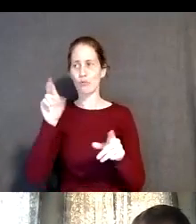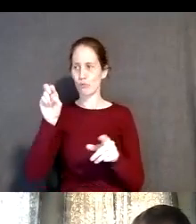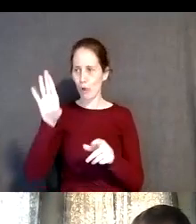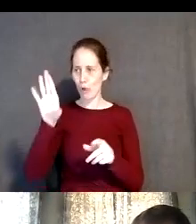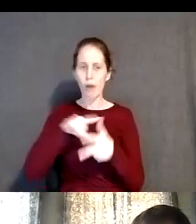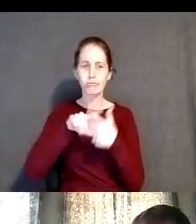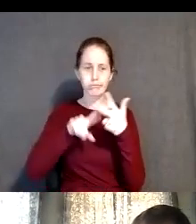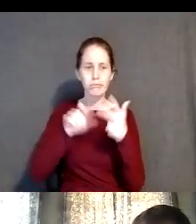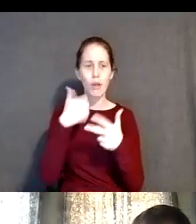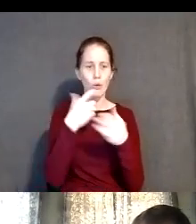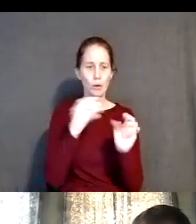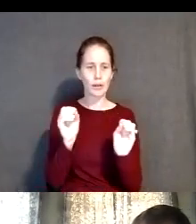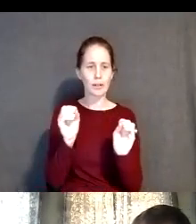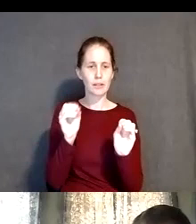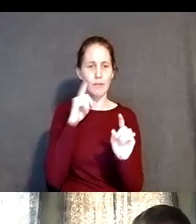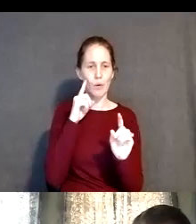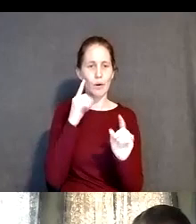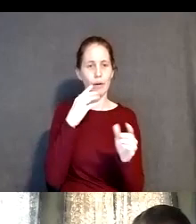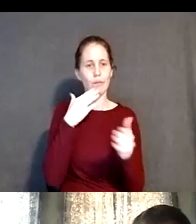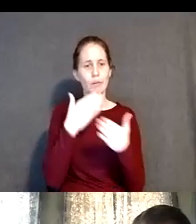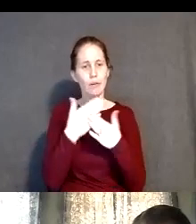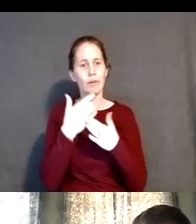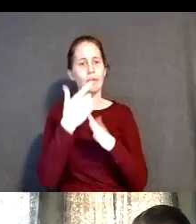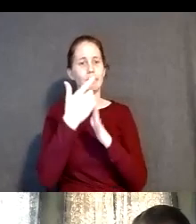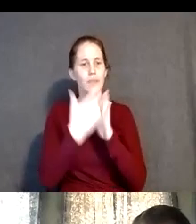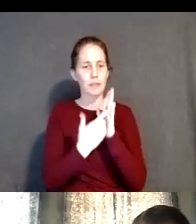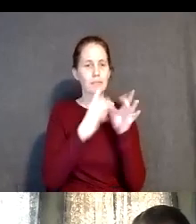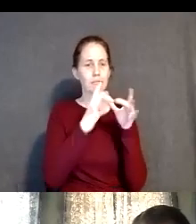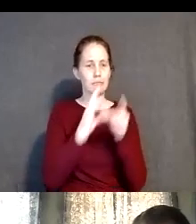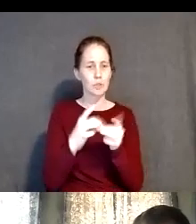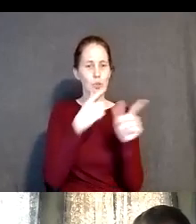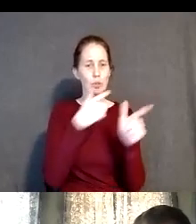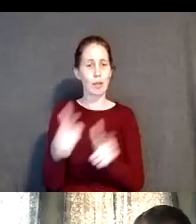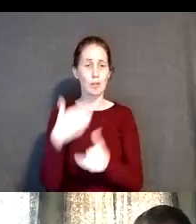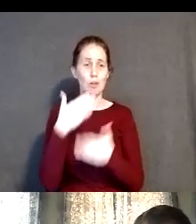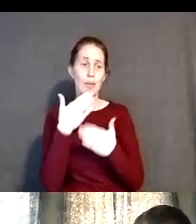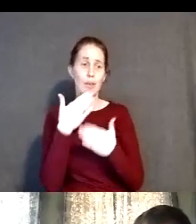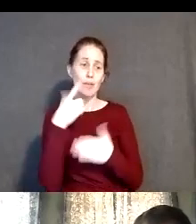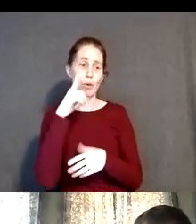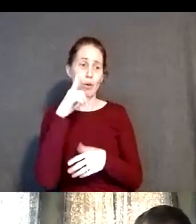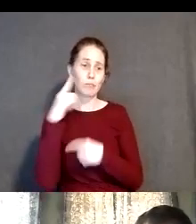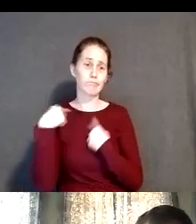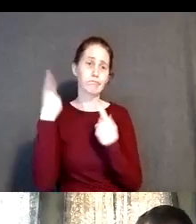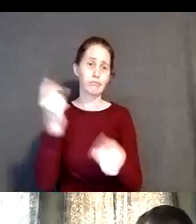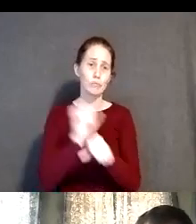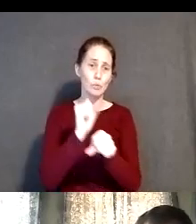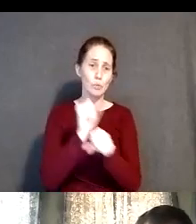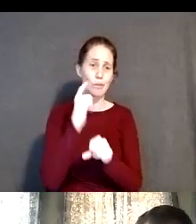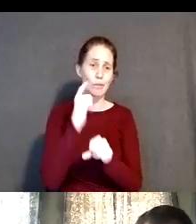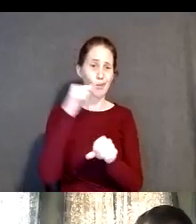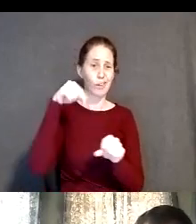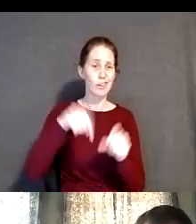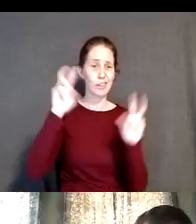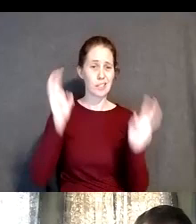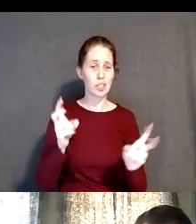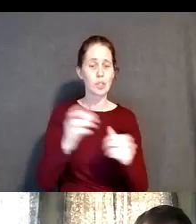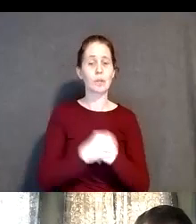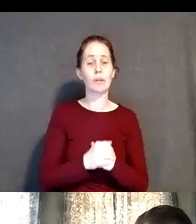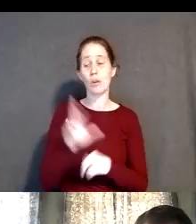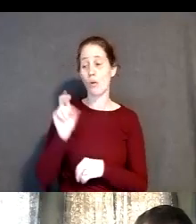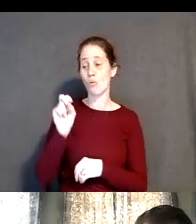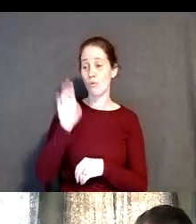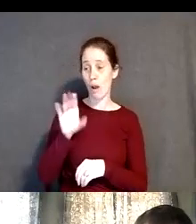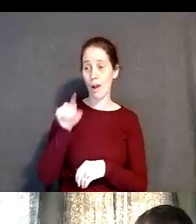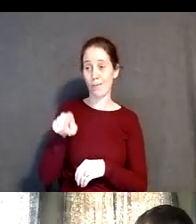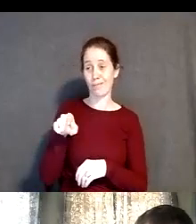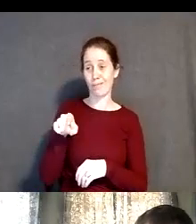on sensible gun legislation. So I want to thank you for your longstanding work on this issue. And Rob, I